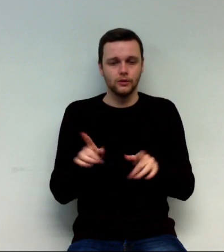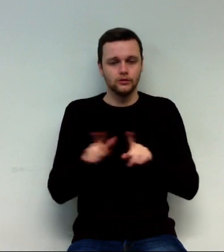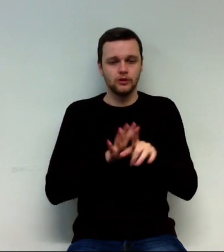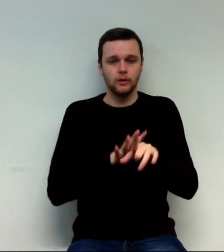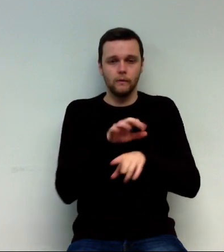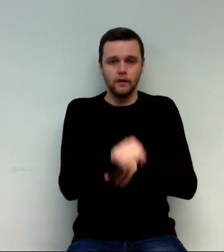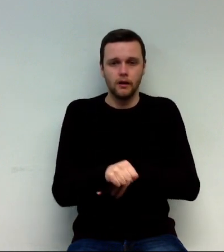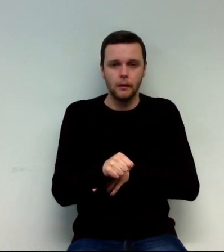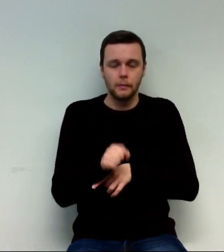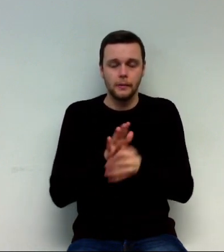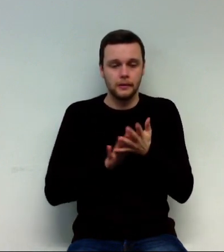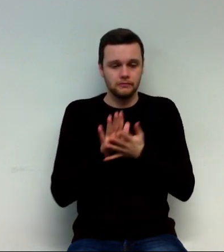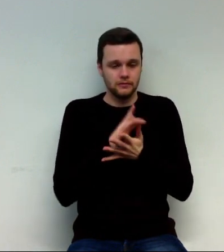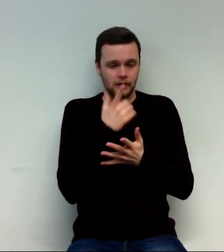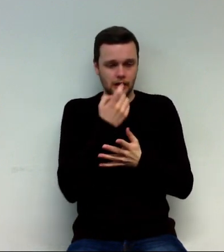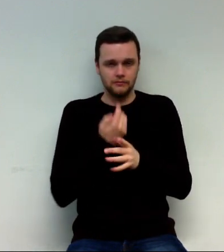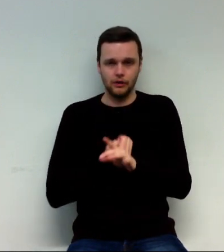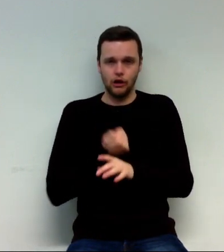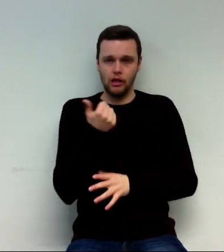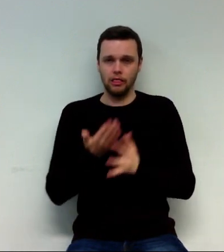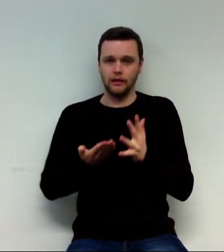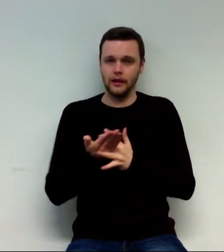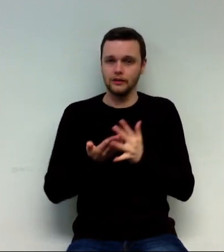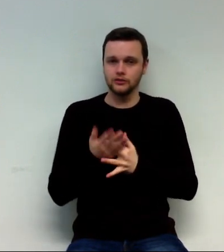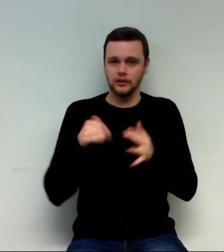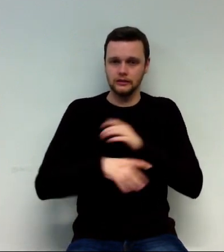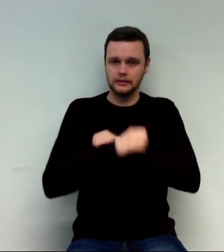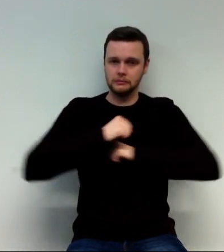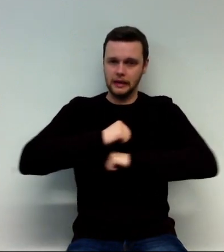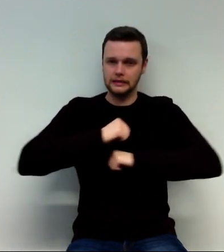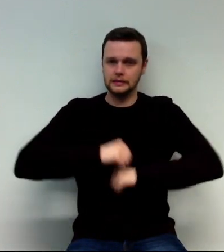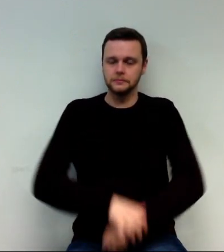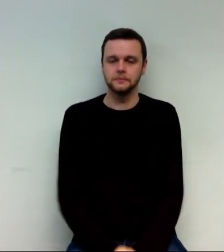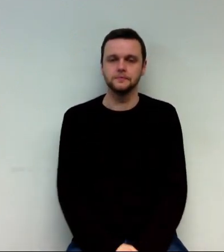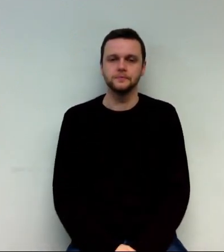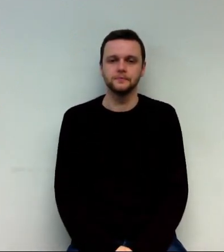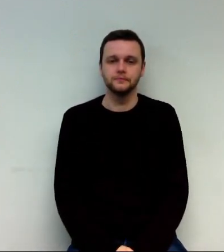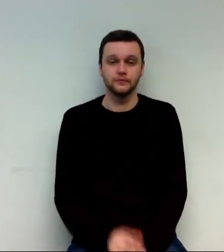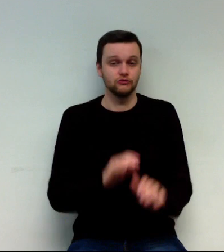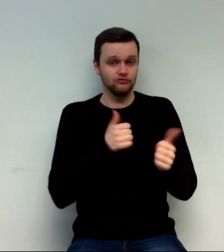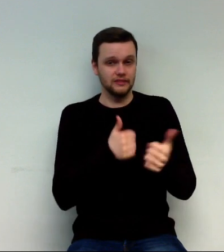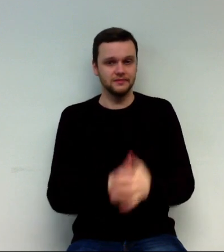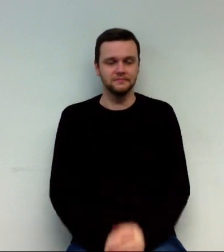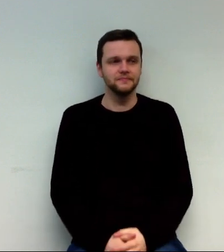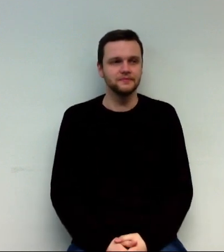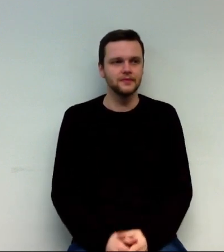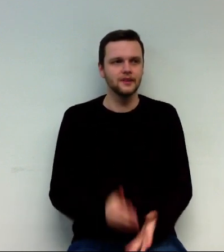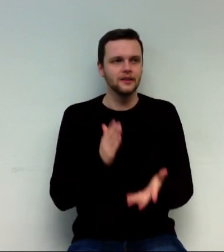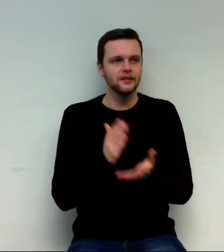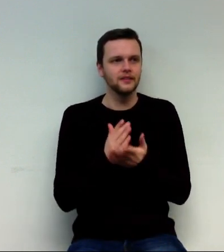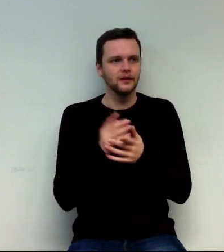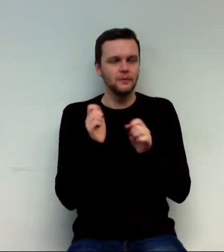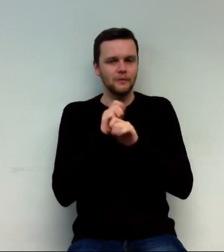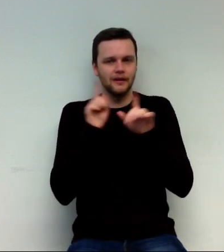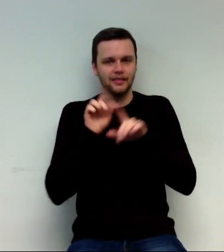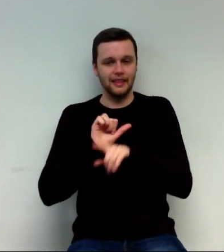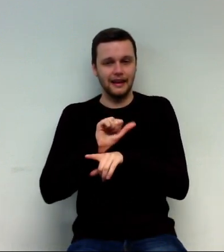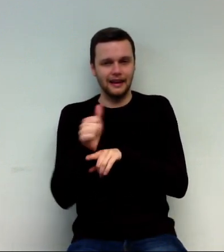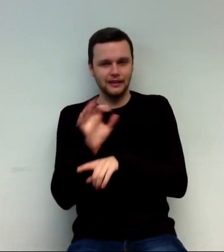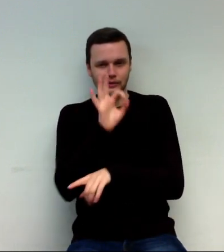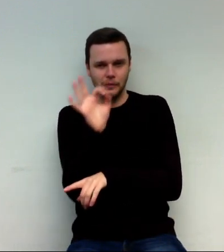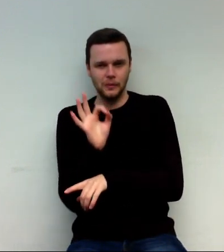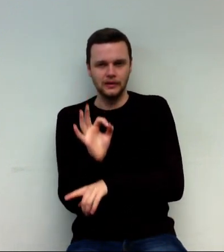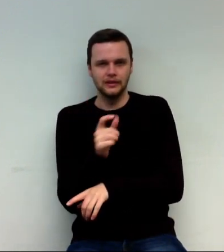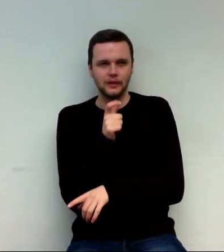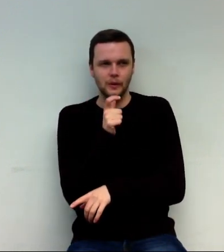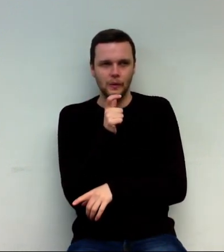would be to allow early entry into a performance space. Great. I'm just very aware of the next one. It's a word that